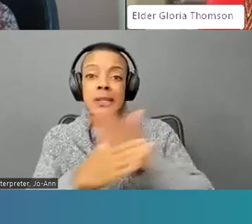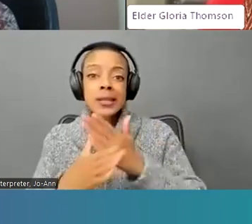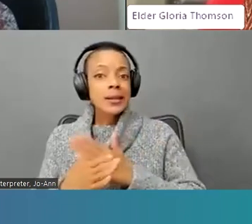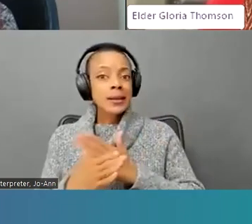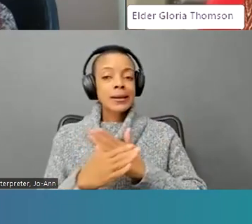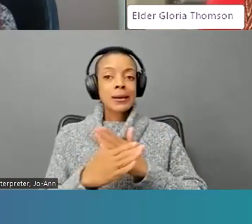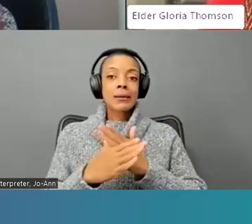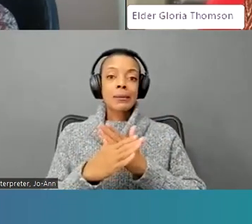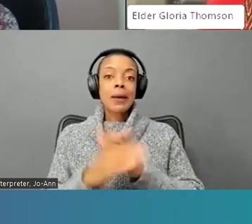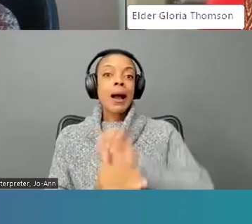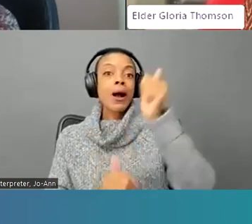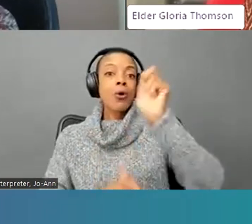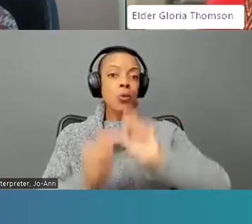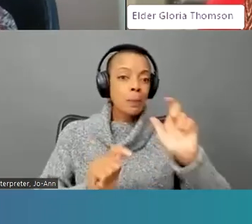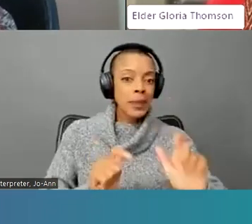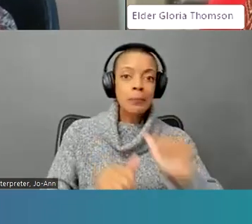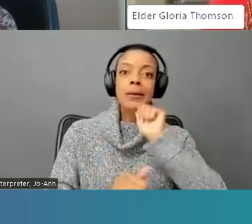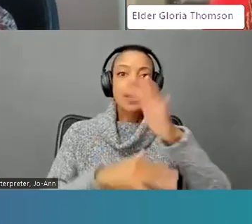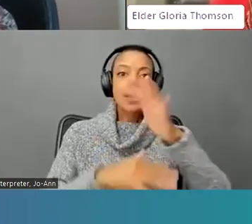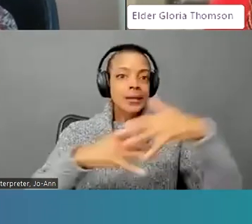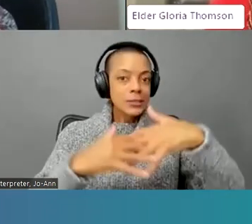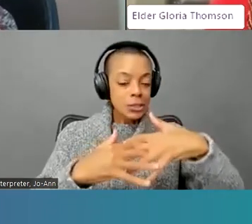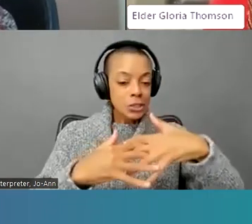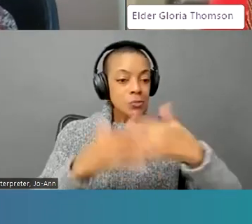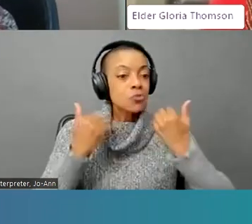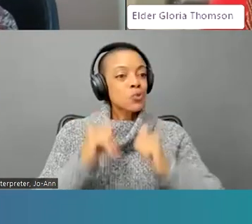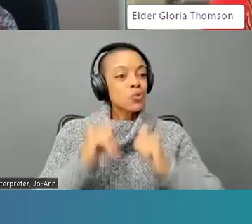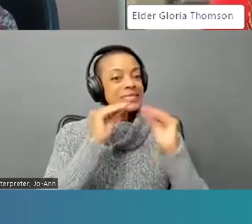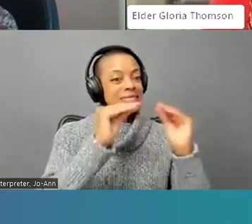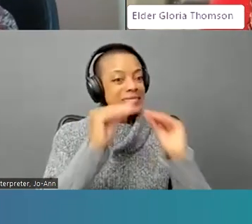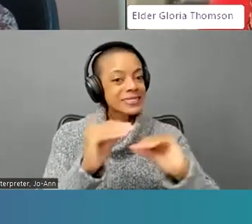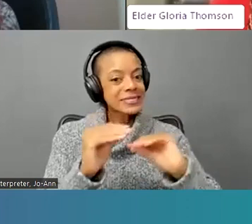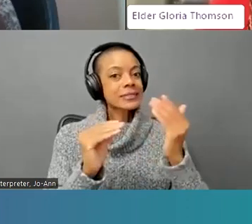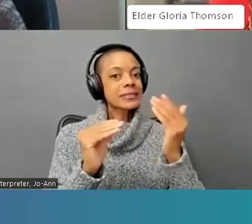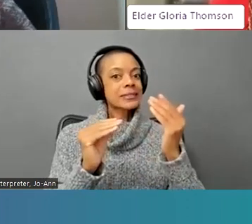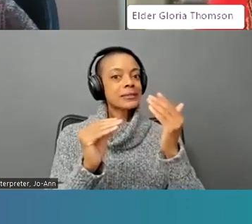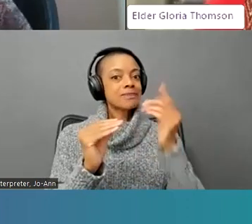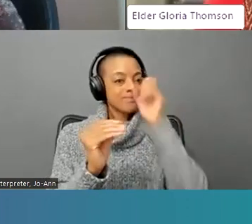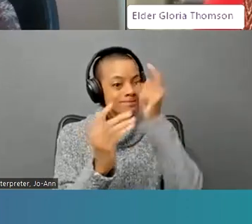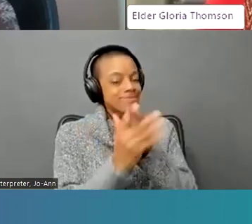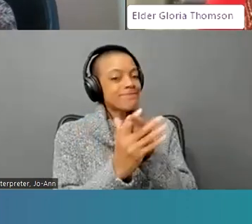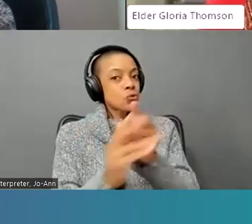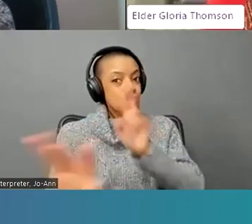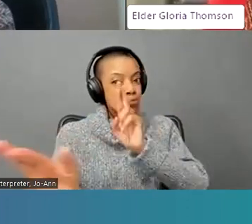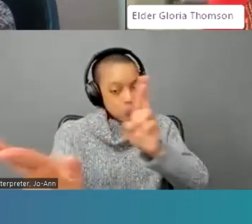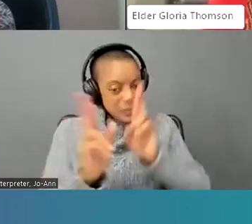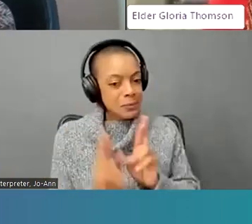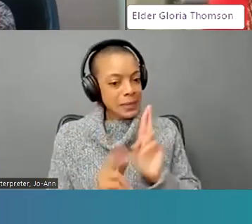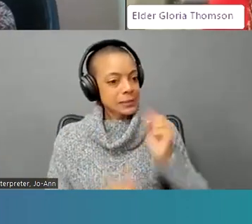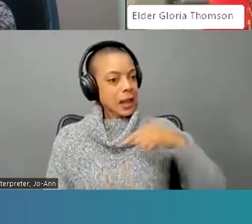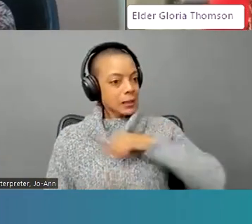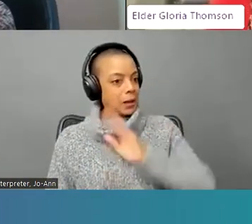too, and to respect our ways of life. But if they're going to